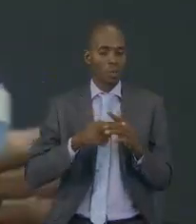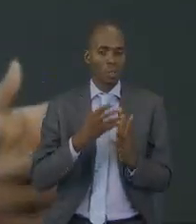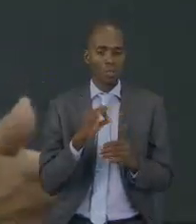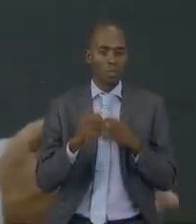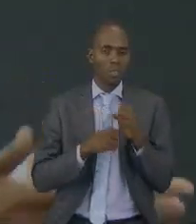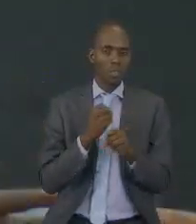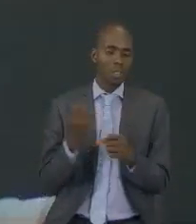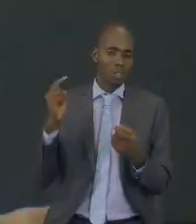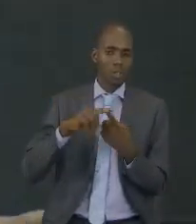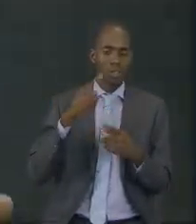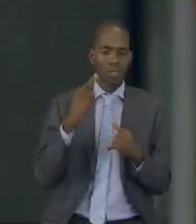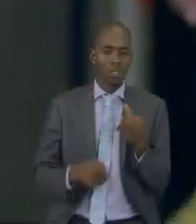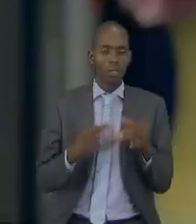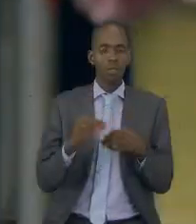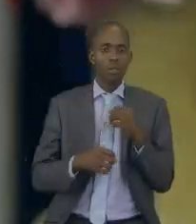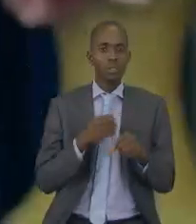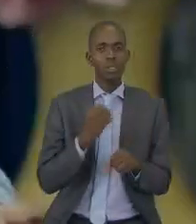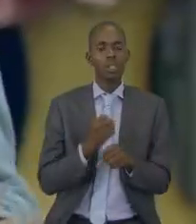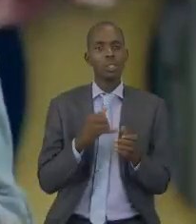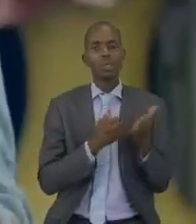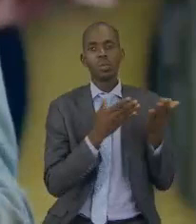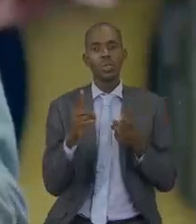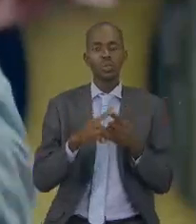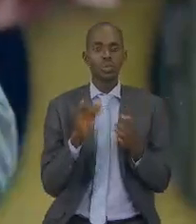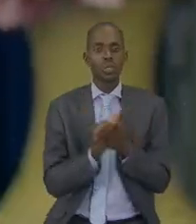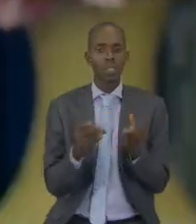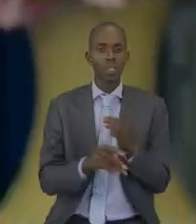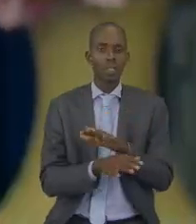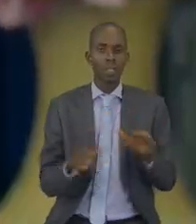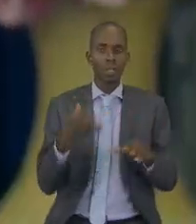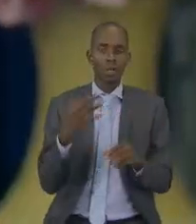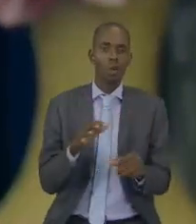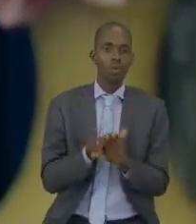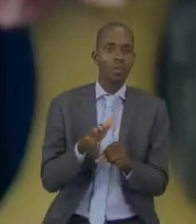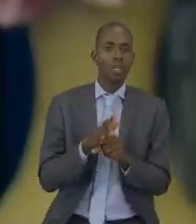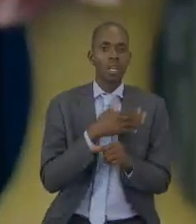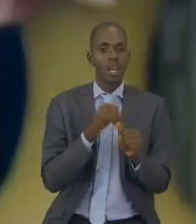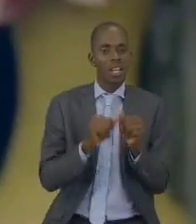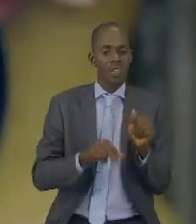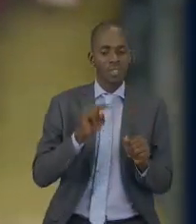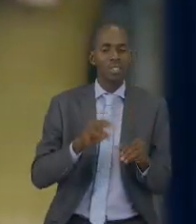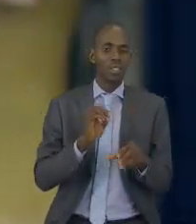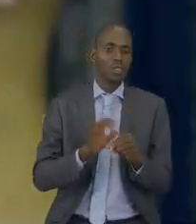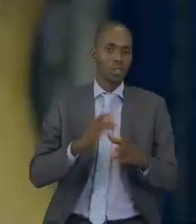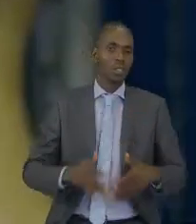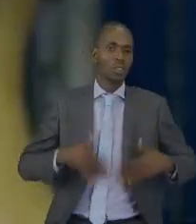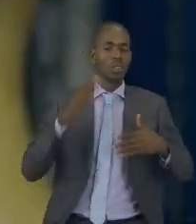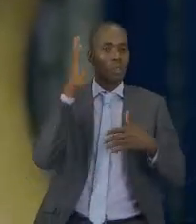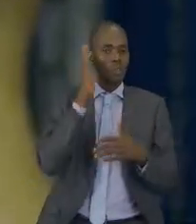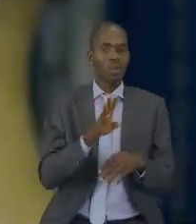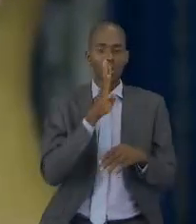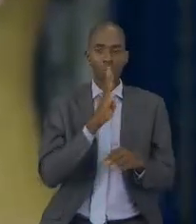end of the year, it brings you to that land of sufficiency, and every need in your life will be met